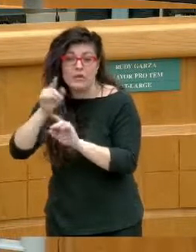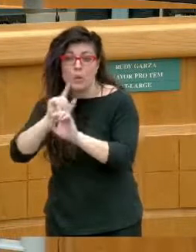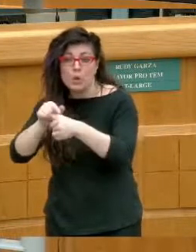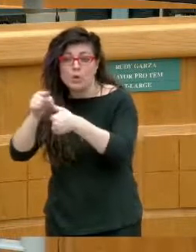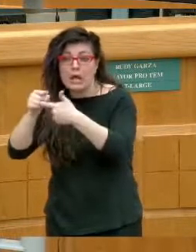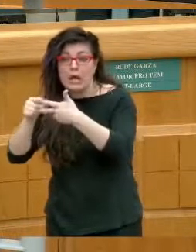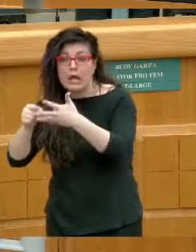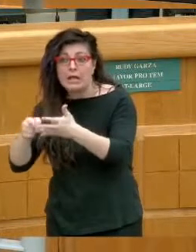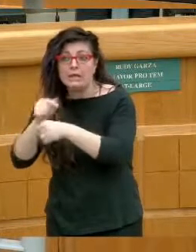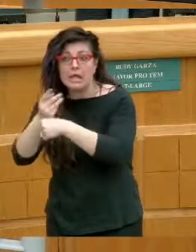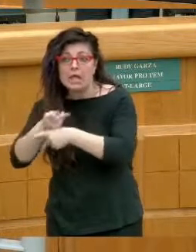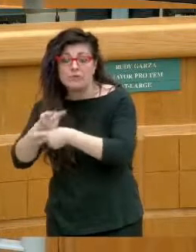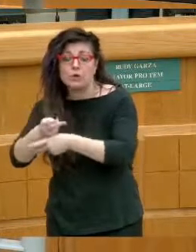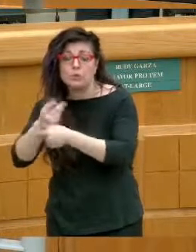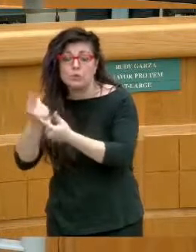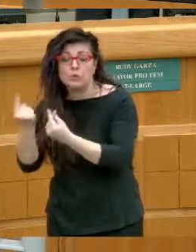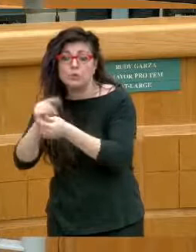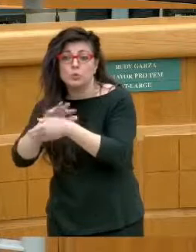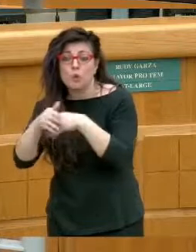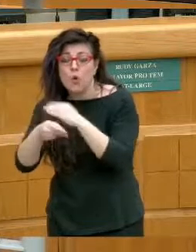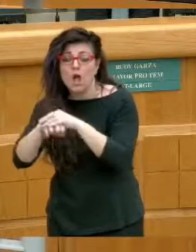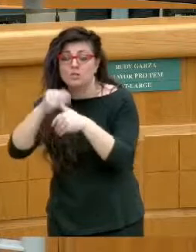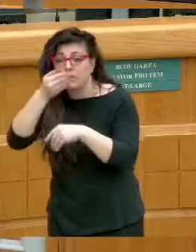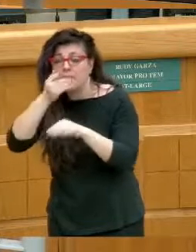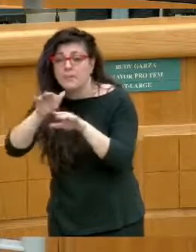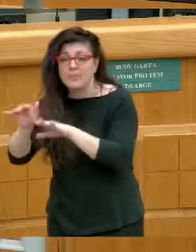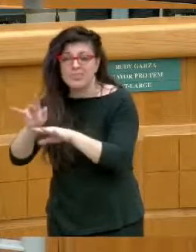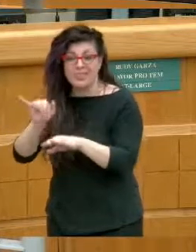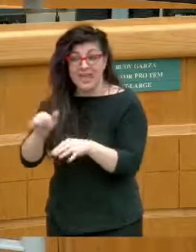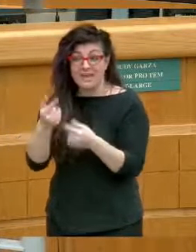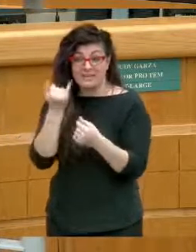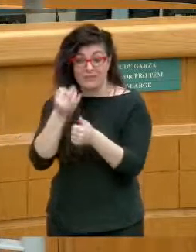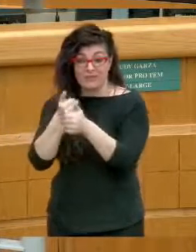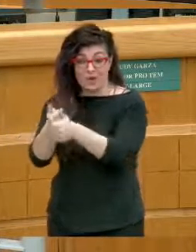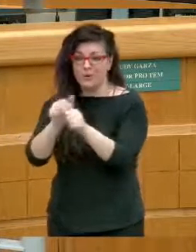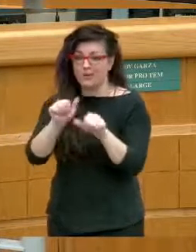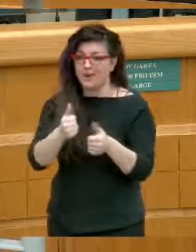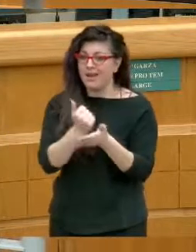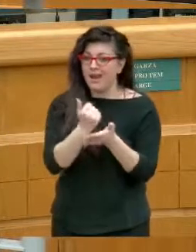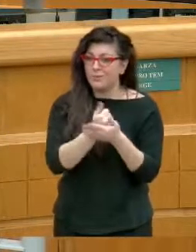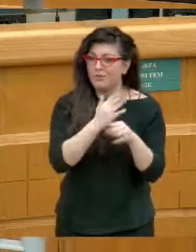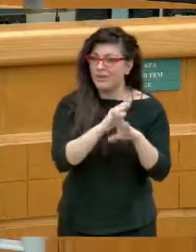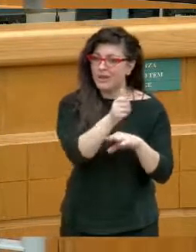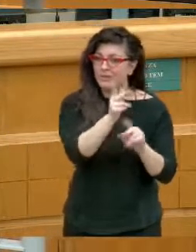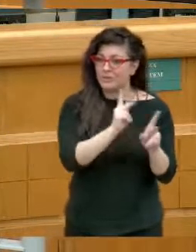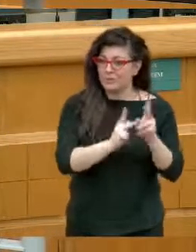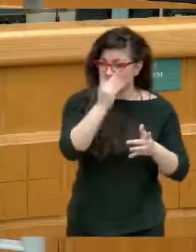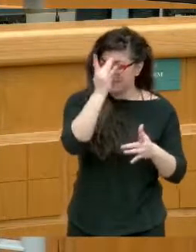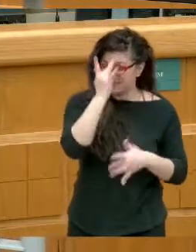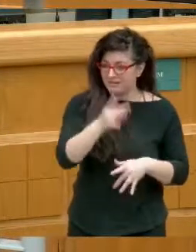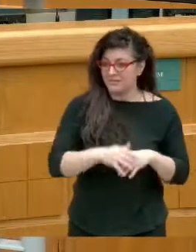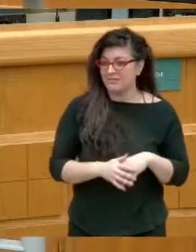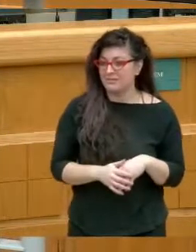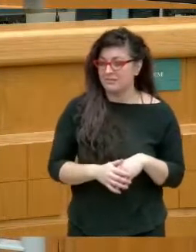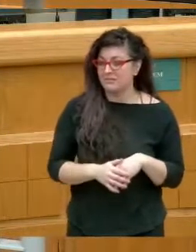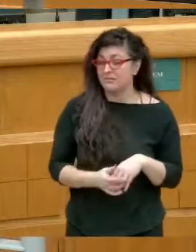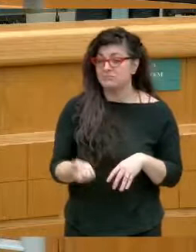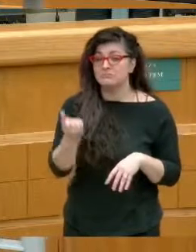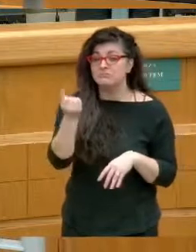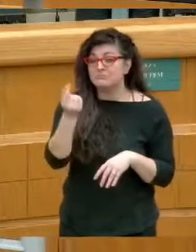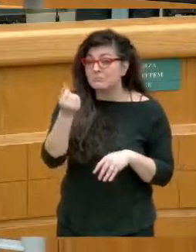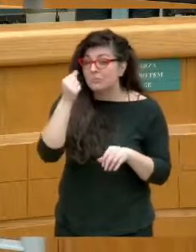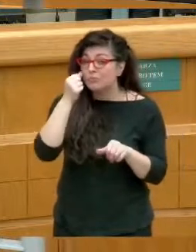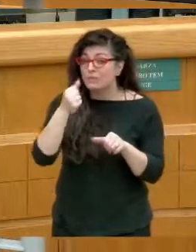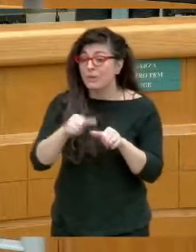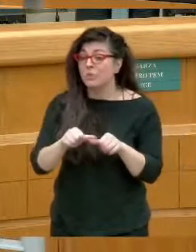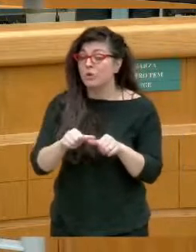their chances of transmitting, and also encouraging employees to realize that COVID-19 doesn't stop at the door and doesn't